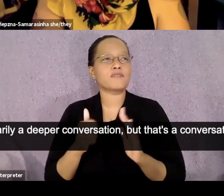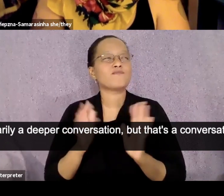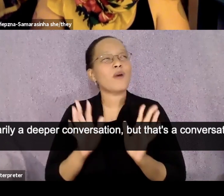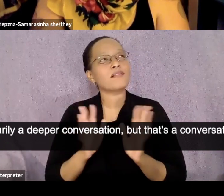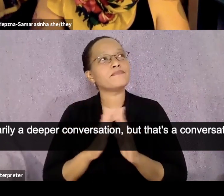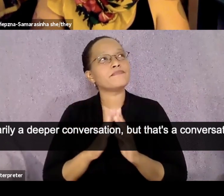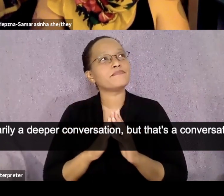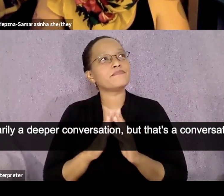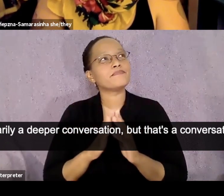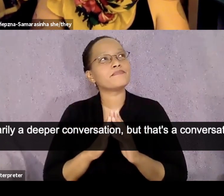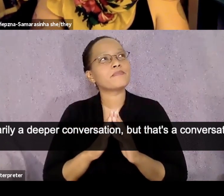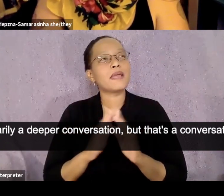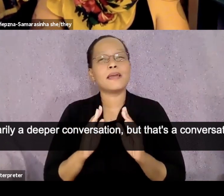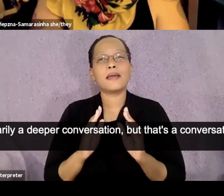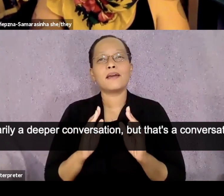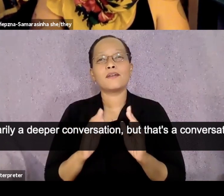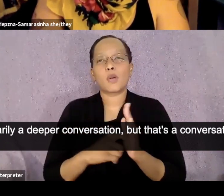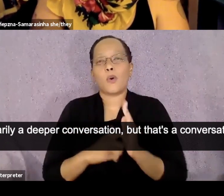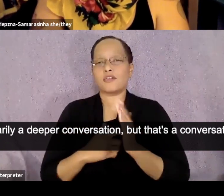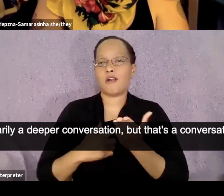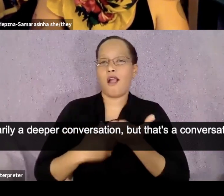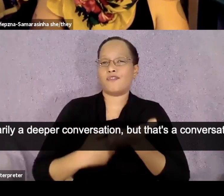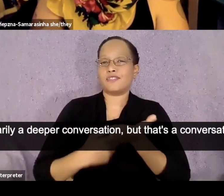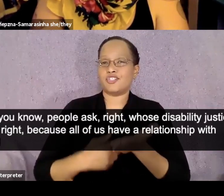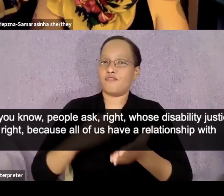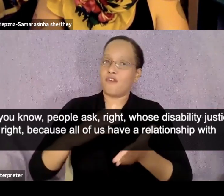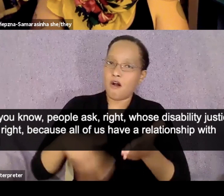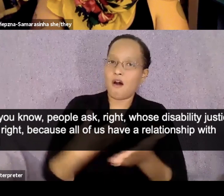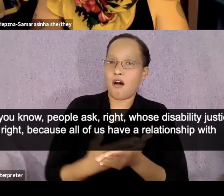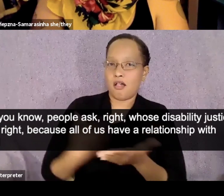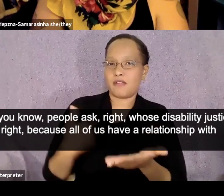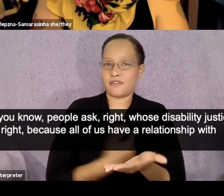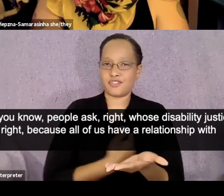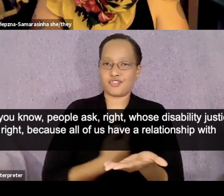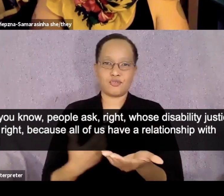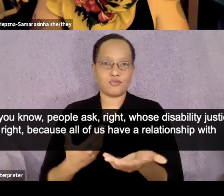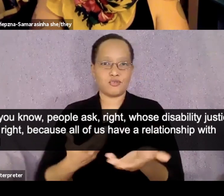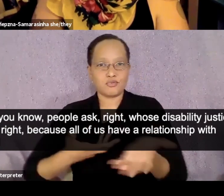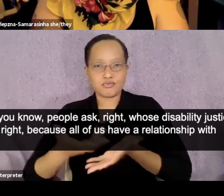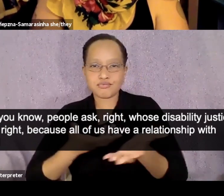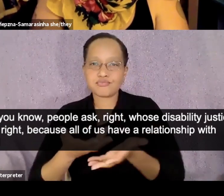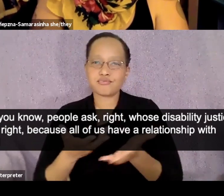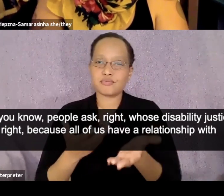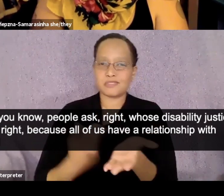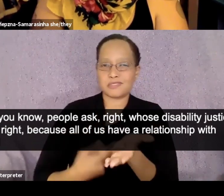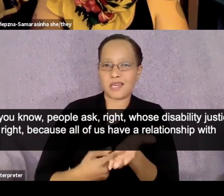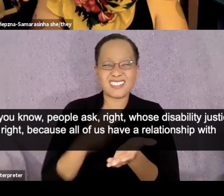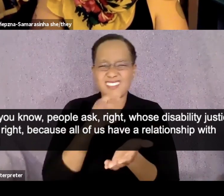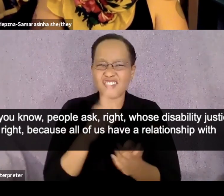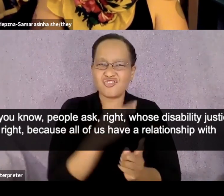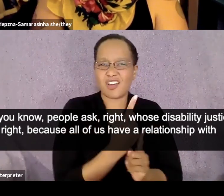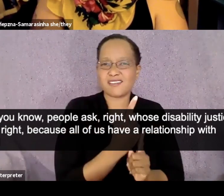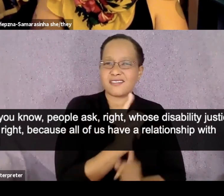a conversation for all of us, right? It's not specific to disability justice. It's, and I always,